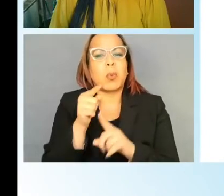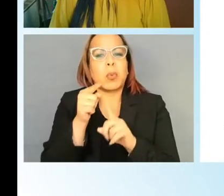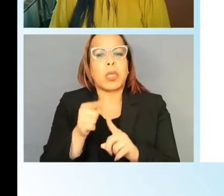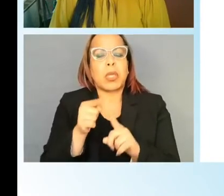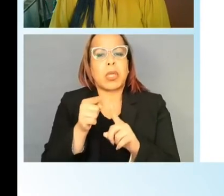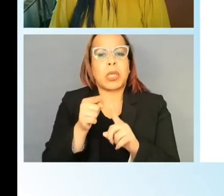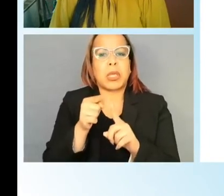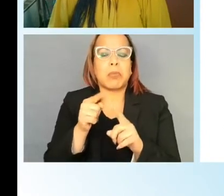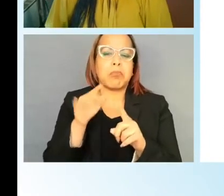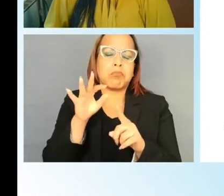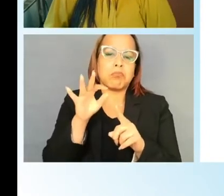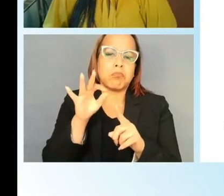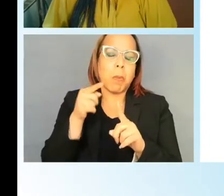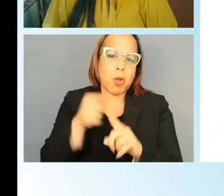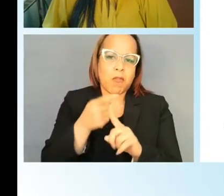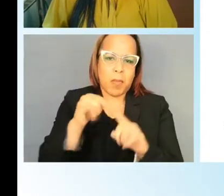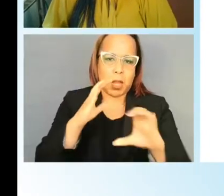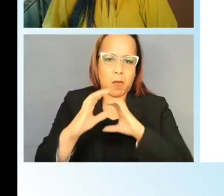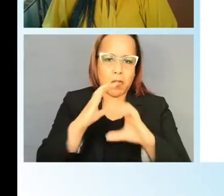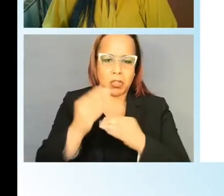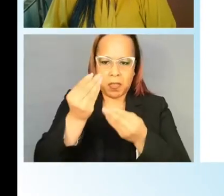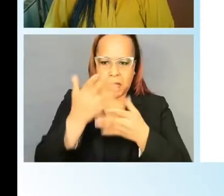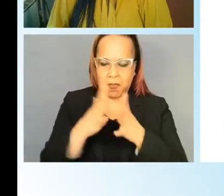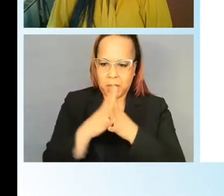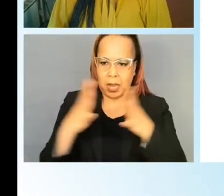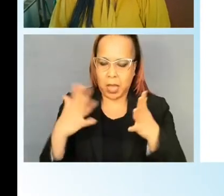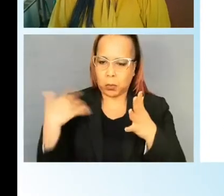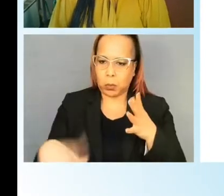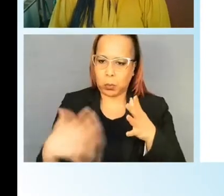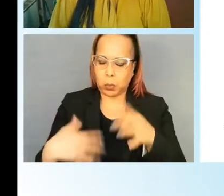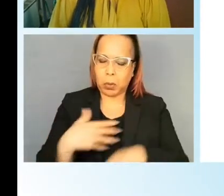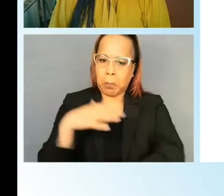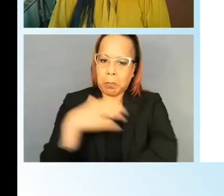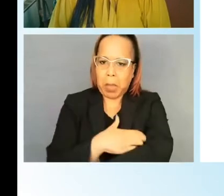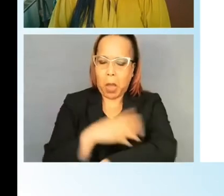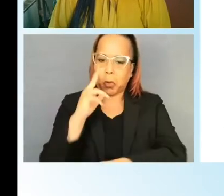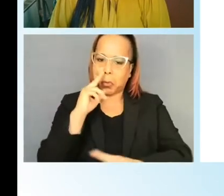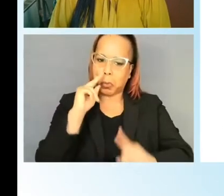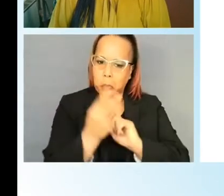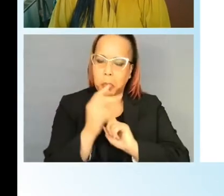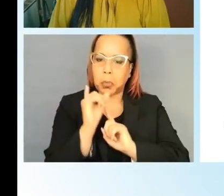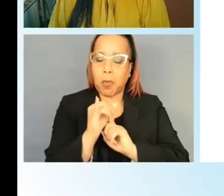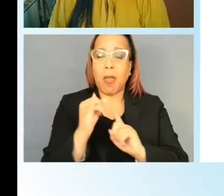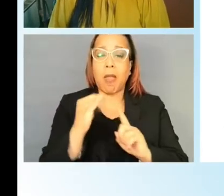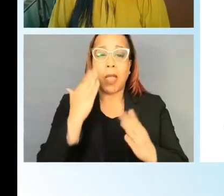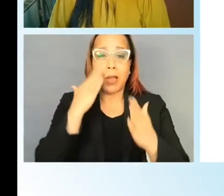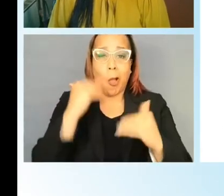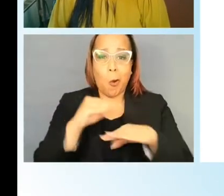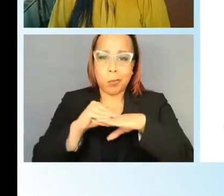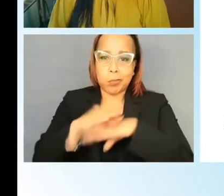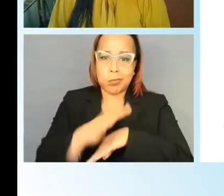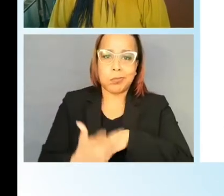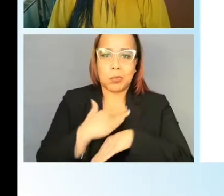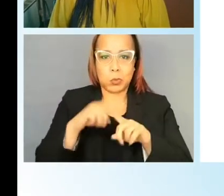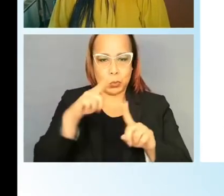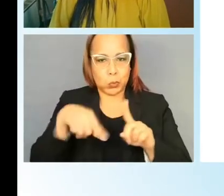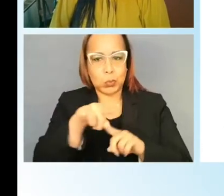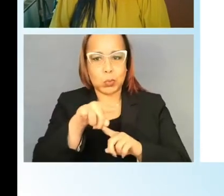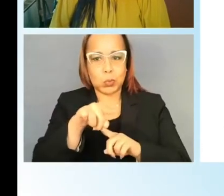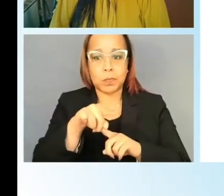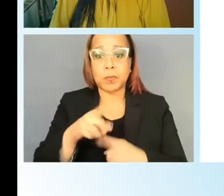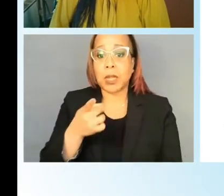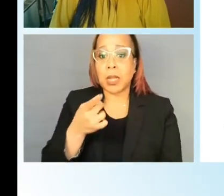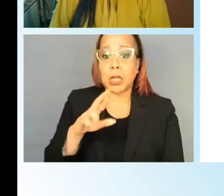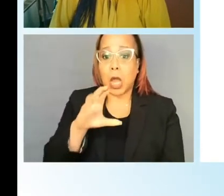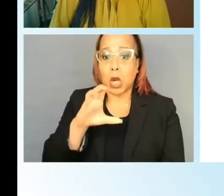that conversation that gave me a lot of power and light, and that I hope does the same for you. Dr.